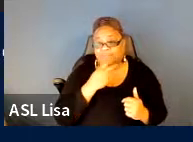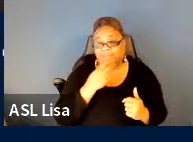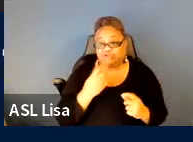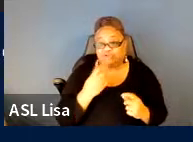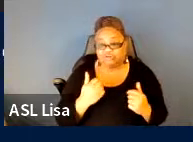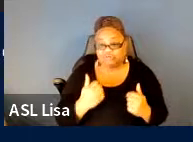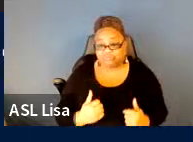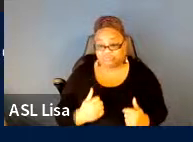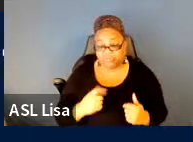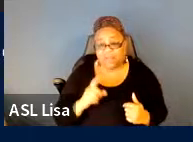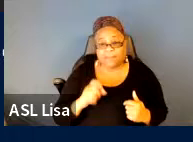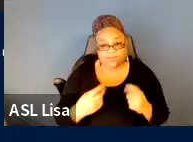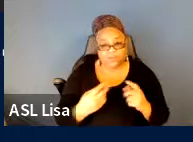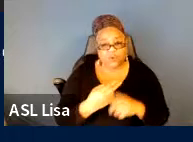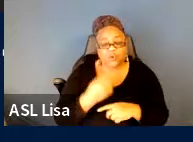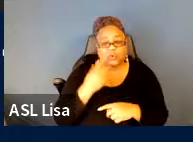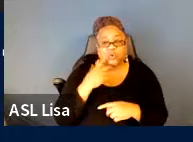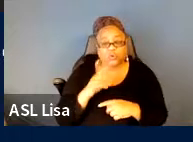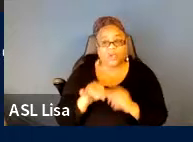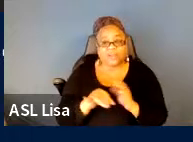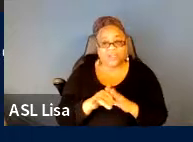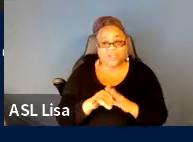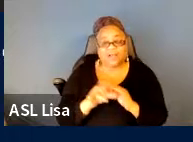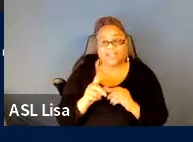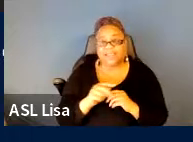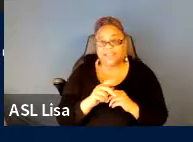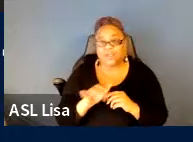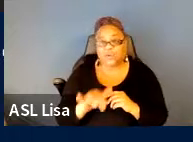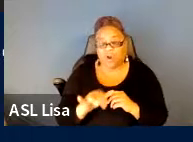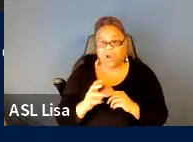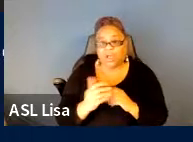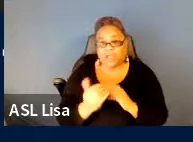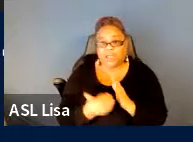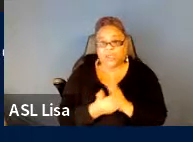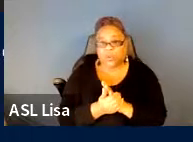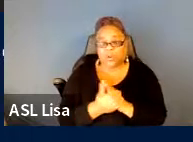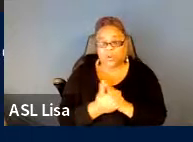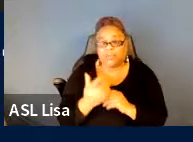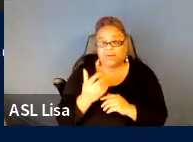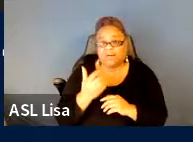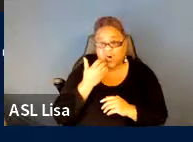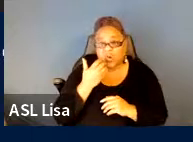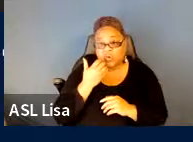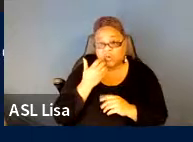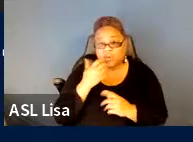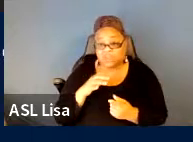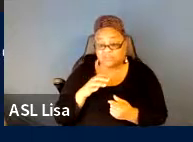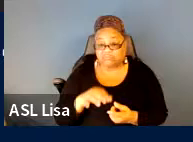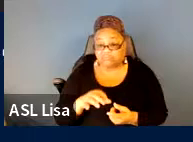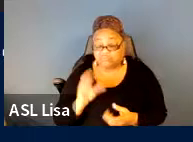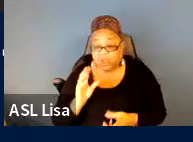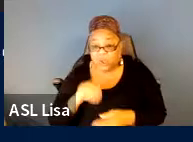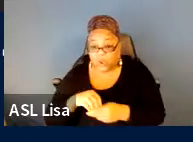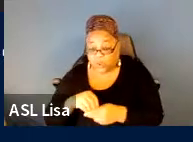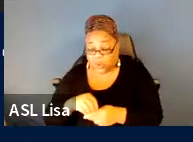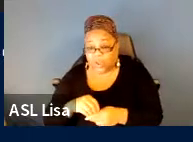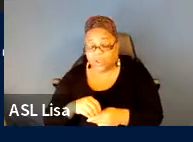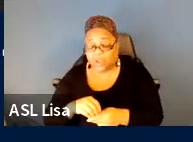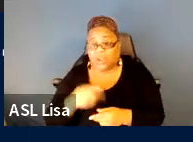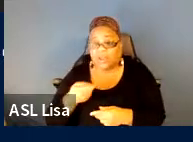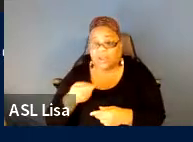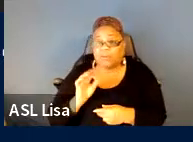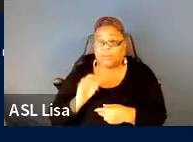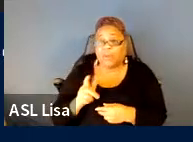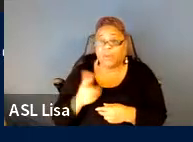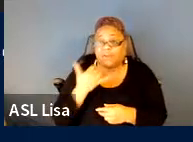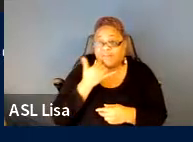identify TTY equipped phones, including public payphones, in order to provide communication access for people with